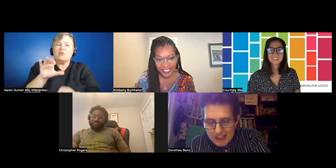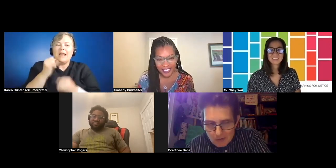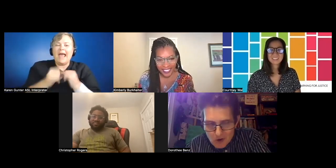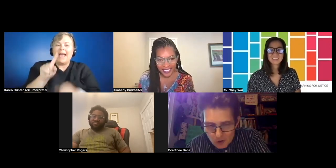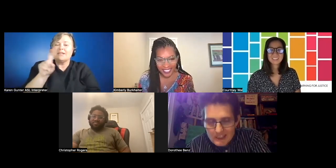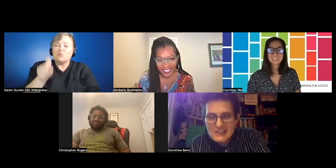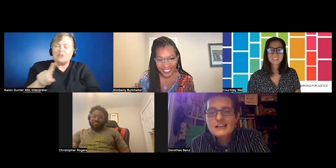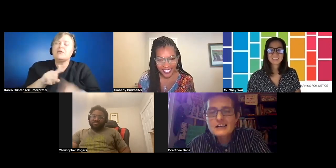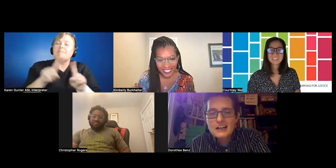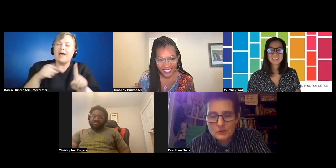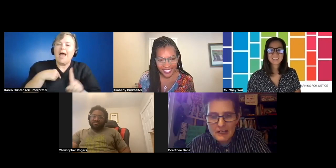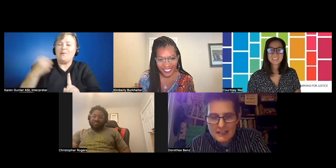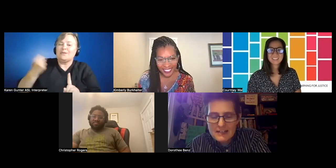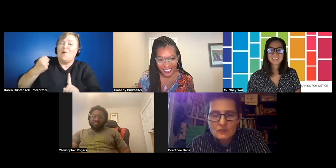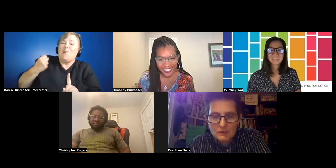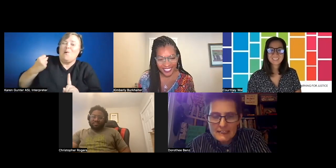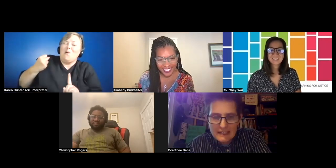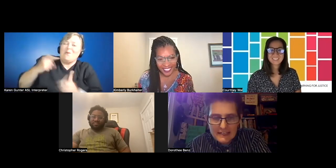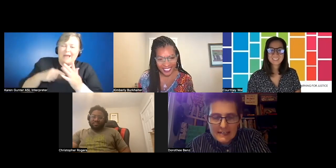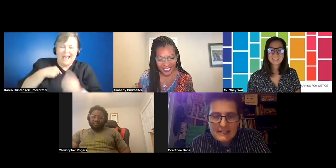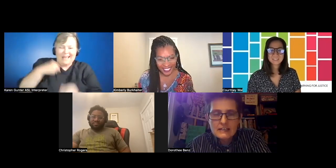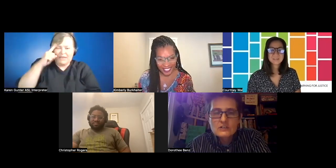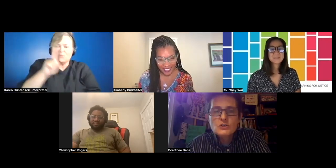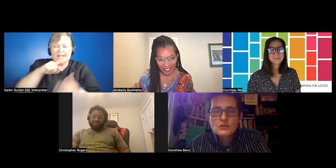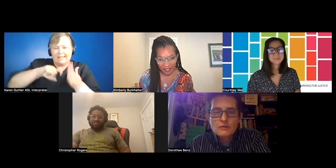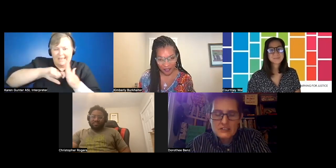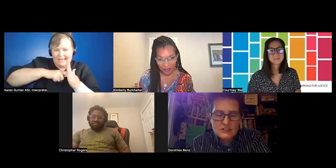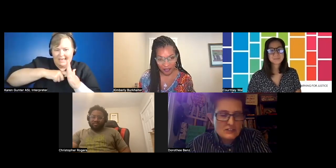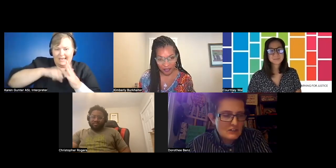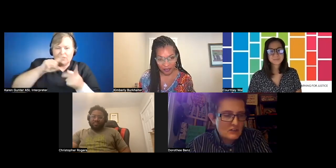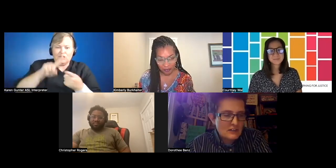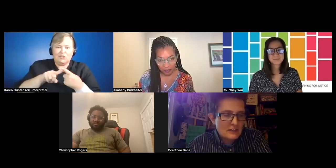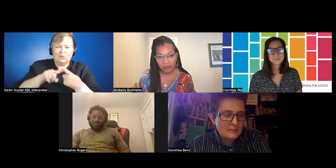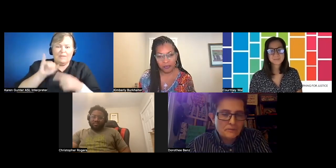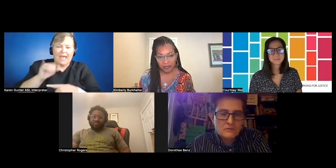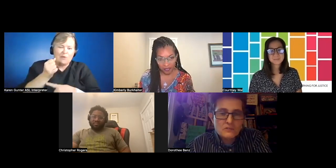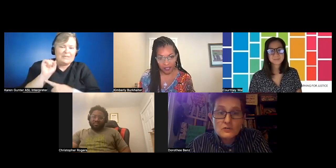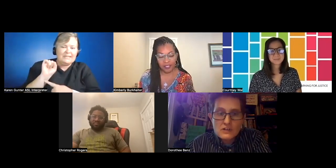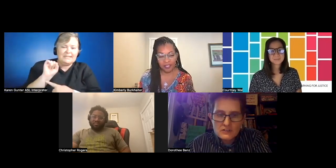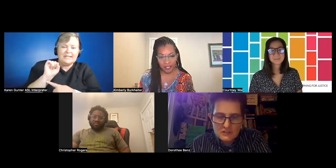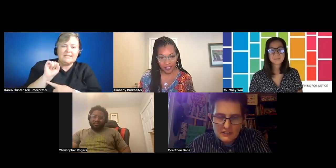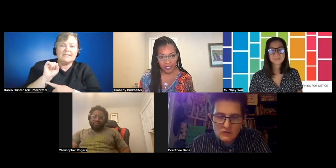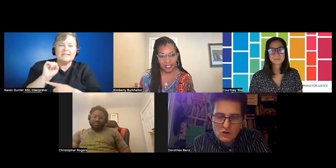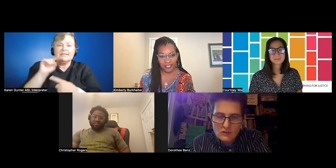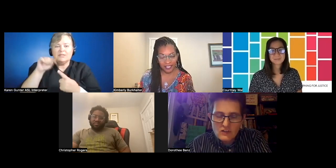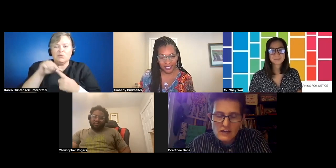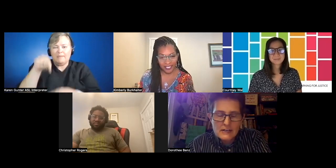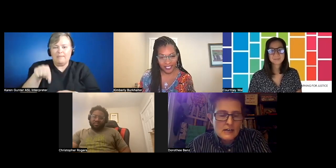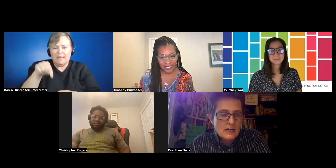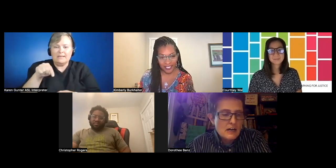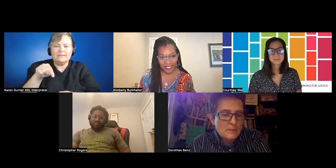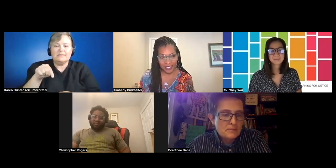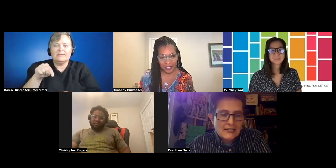was holding what I think is really the key to the resistance to this,